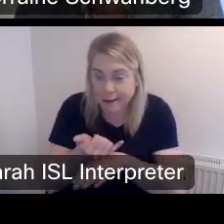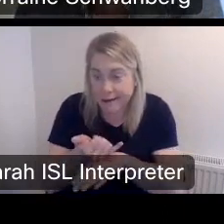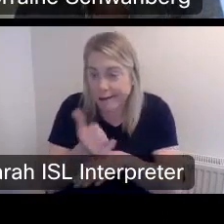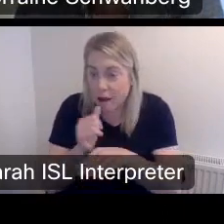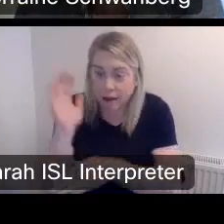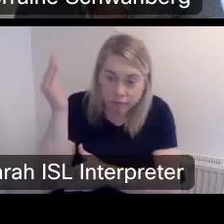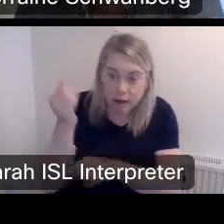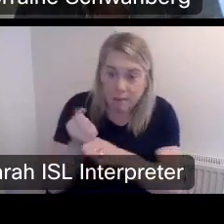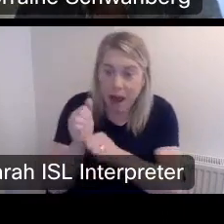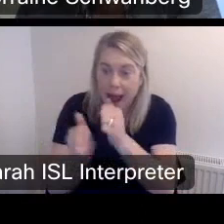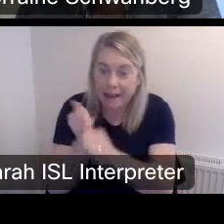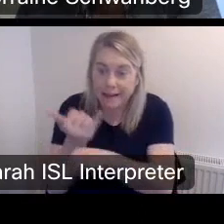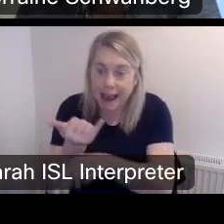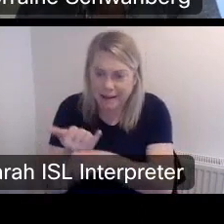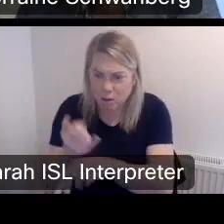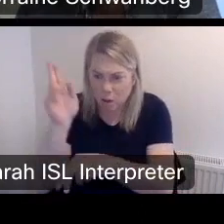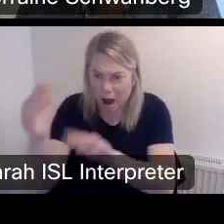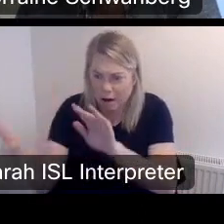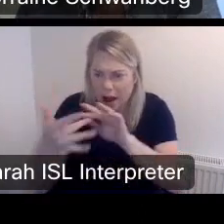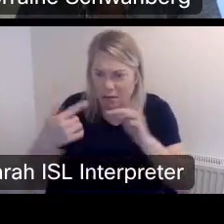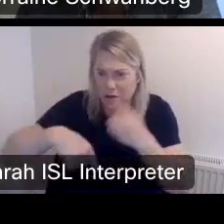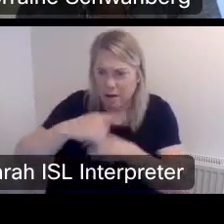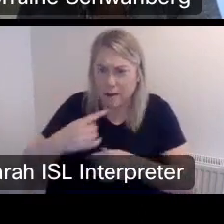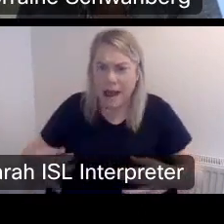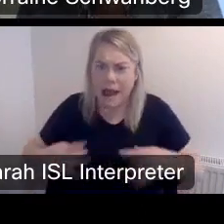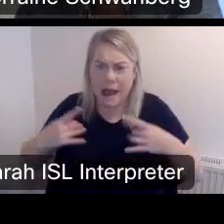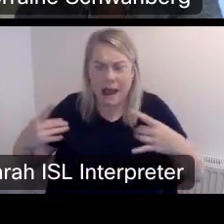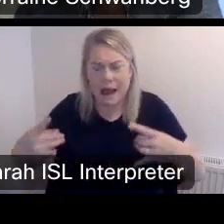you, don't hesitate to get in touch. We'd be very happy to